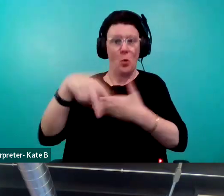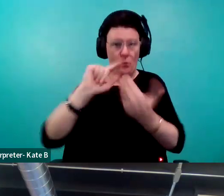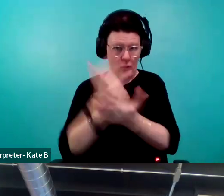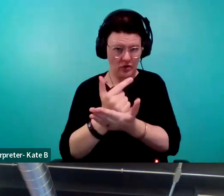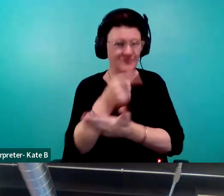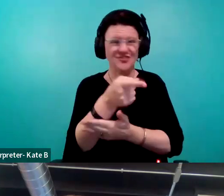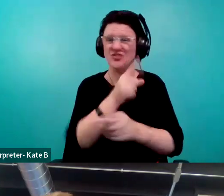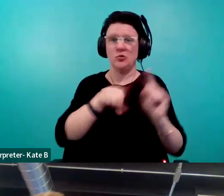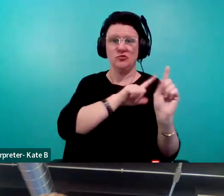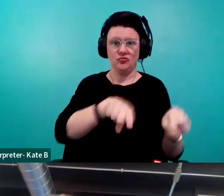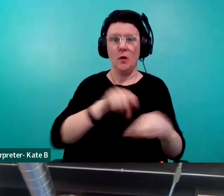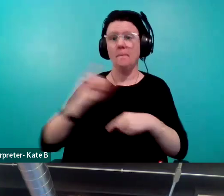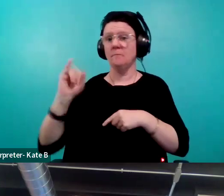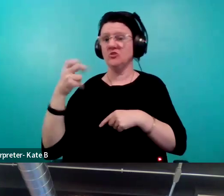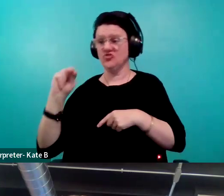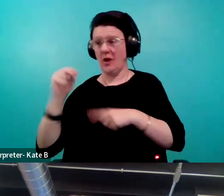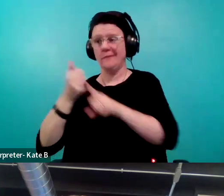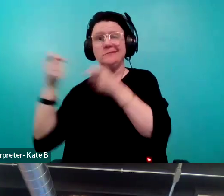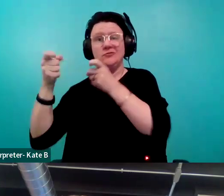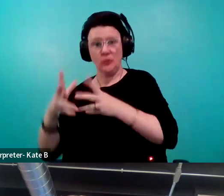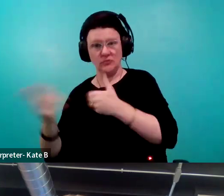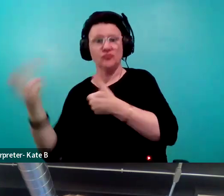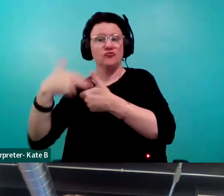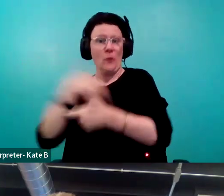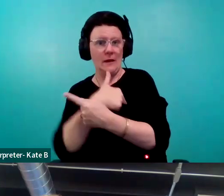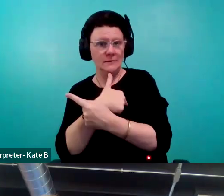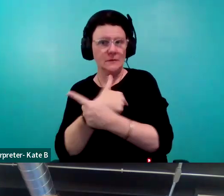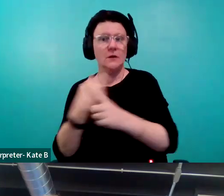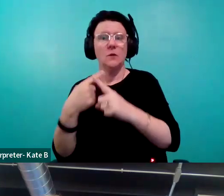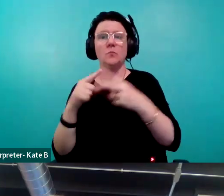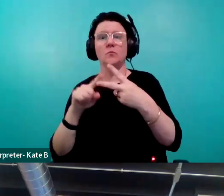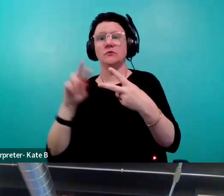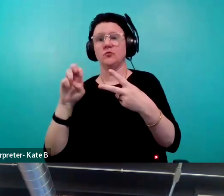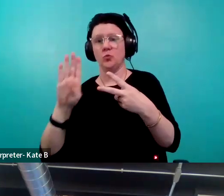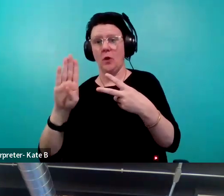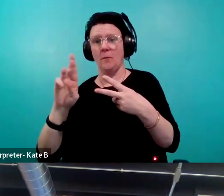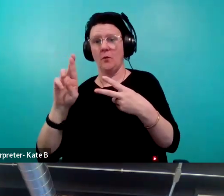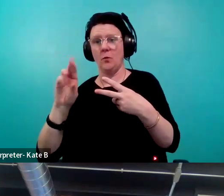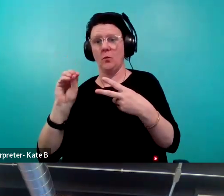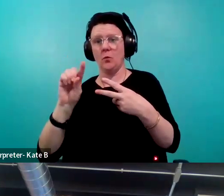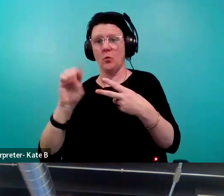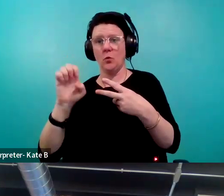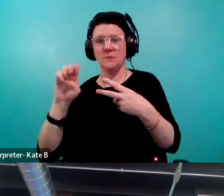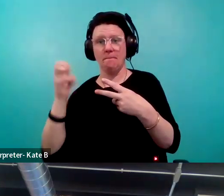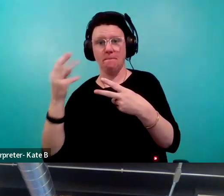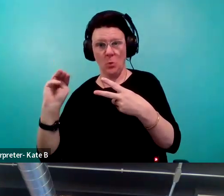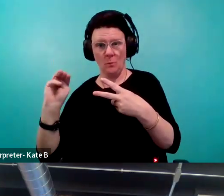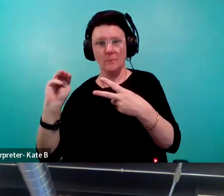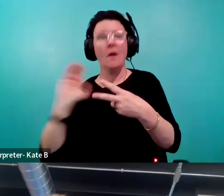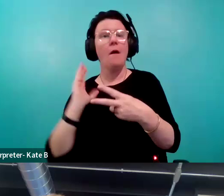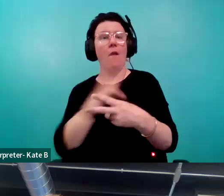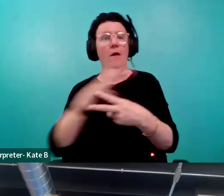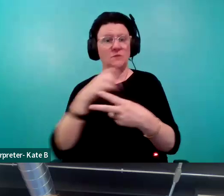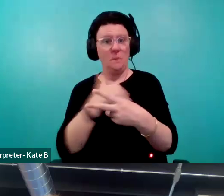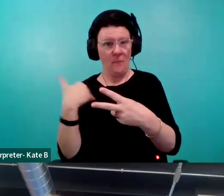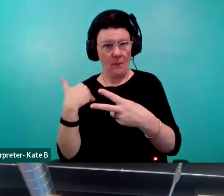but John Menning, who's the director, was able to be with us. And then Rob Roseboom, who's on our council and